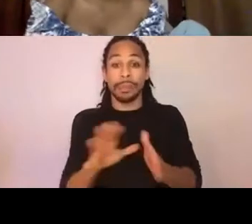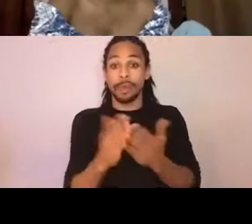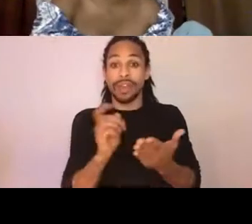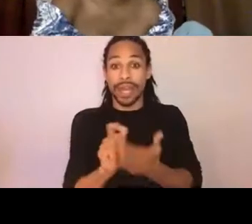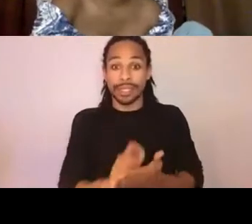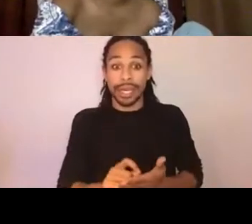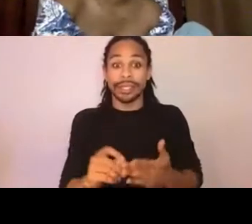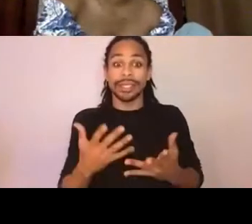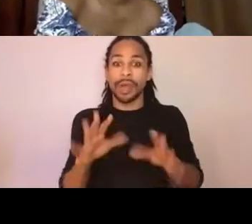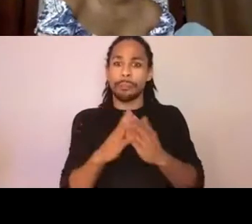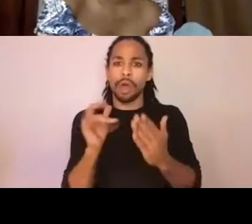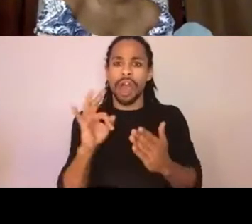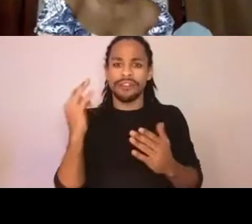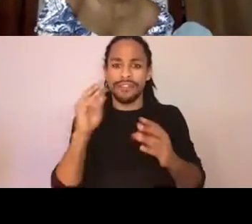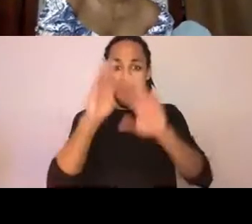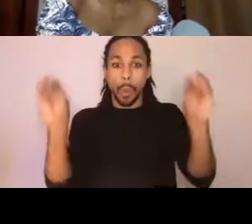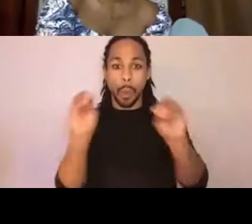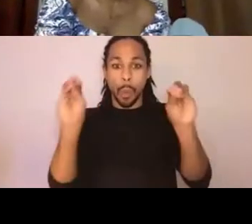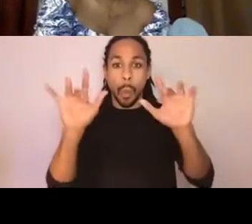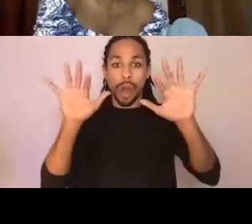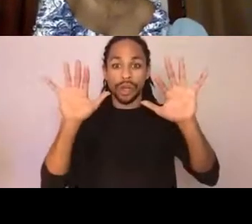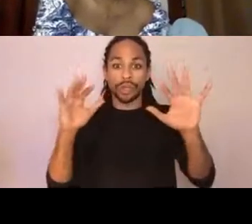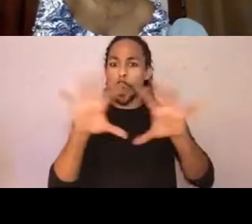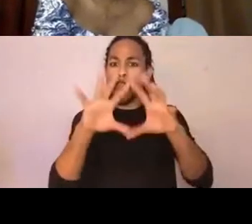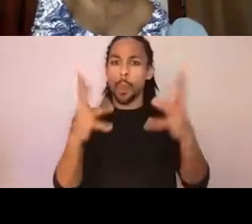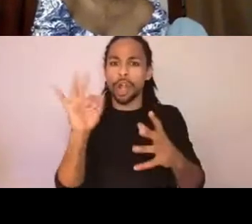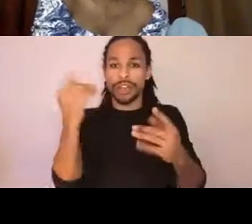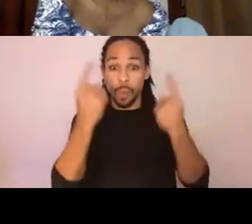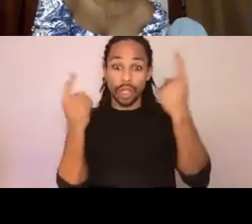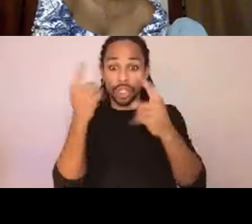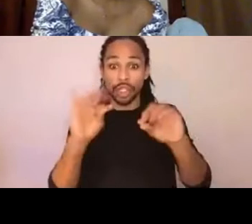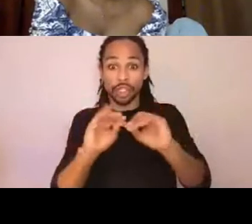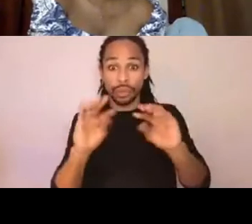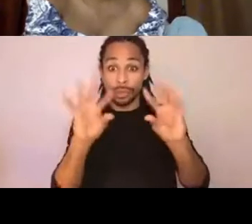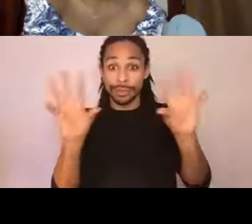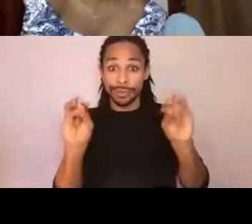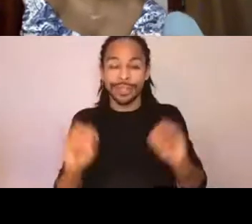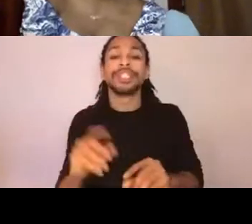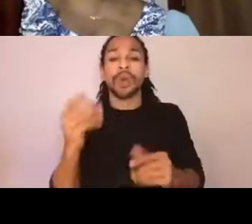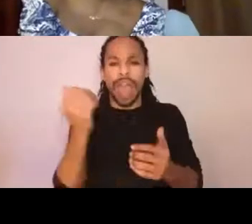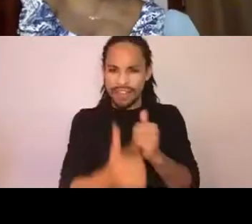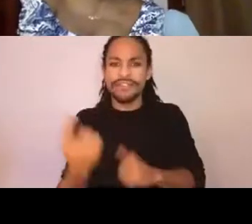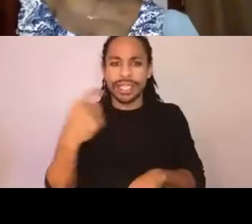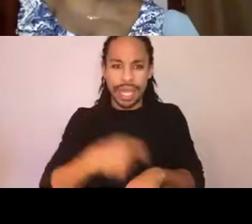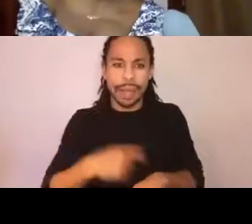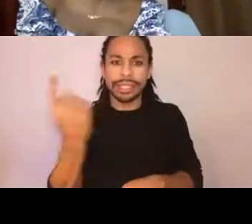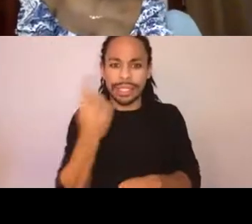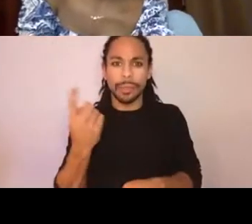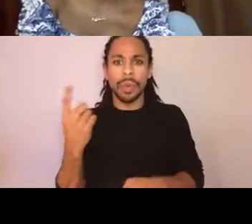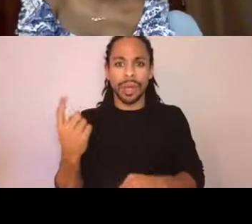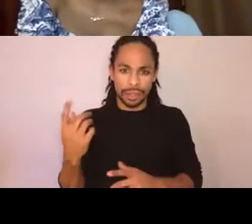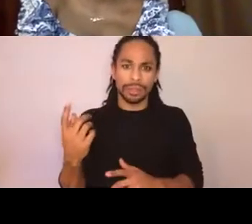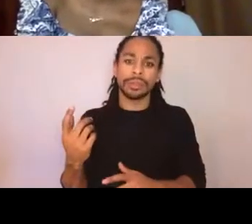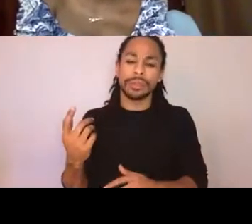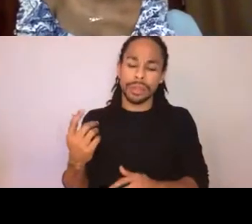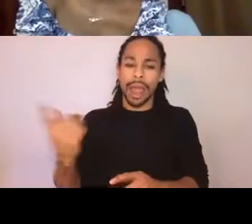been, every time anybody asks me what my favorite book this fall was, I say that book because it's this beautiful